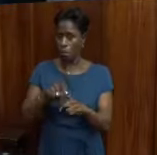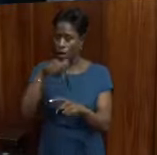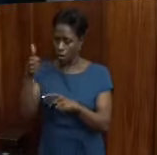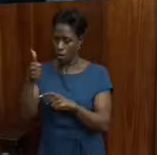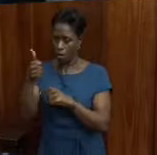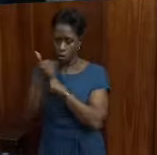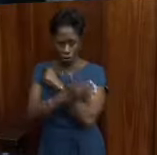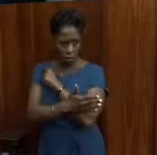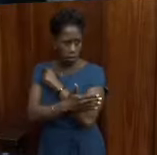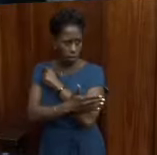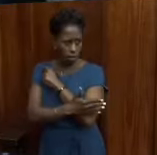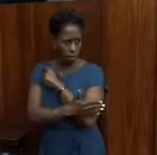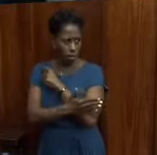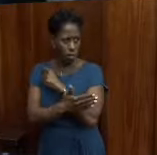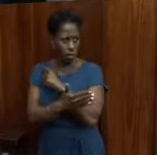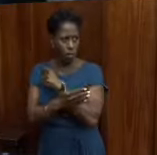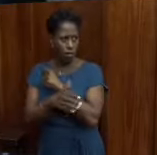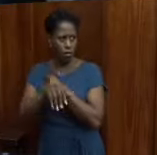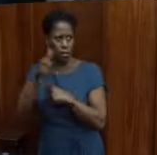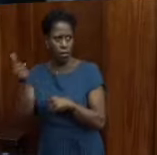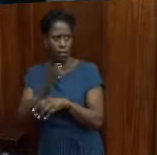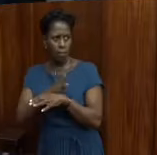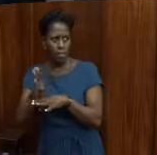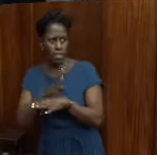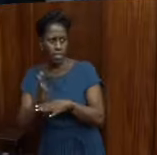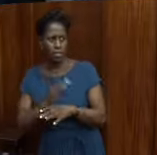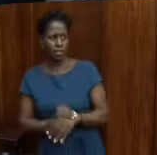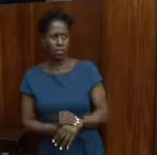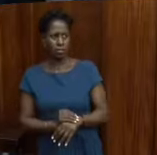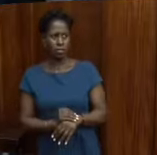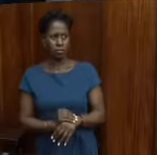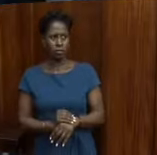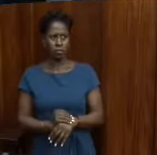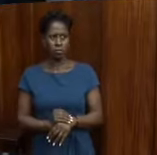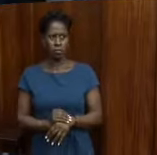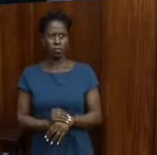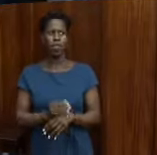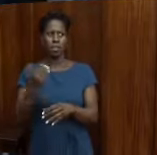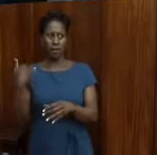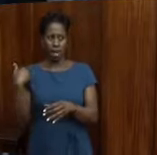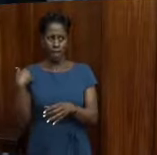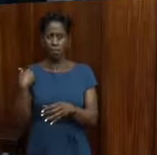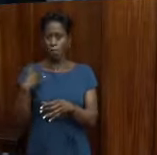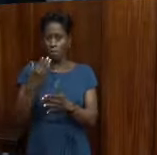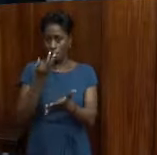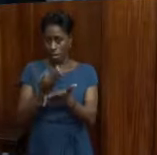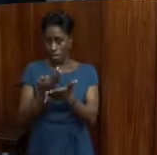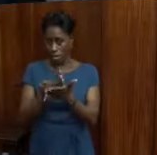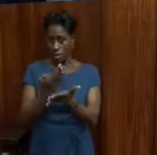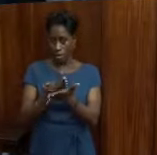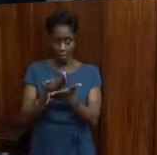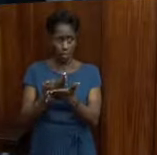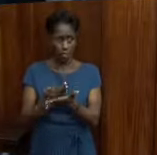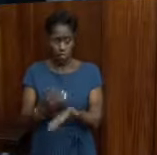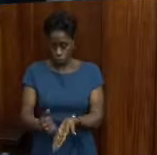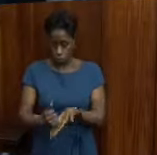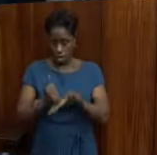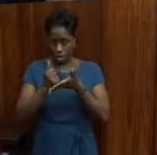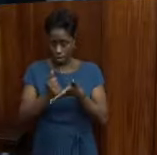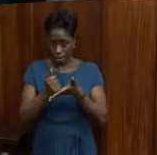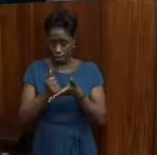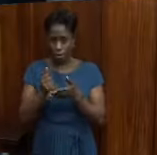possible for recently concluded negotiations that saw the pledging of funding support to SIDS and LDCs at a minimum of US $8